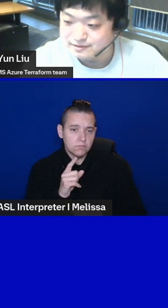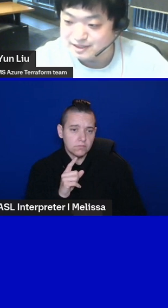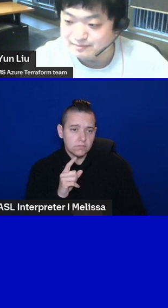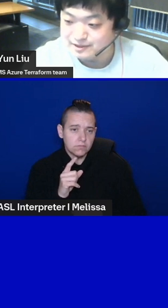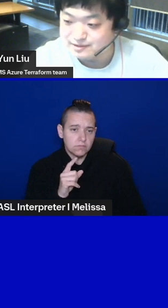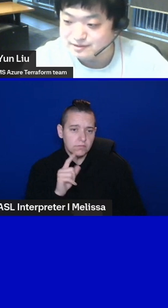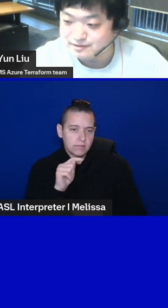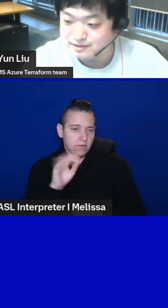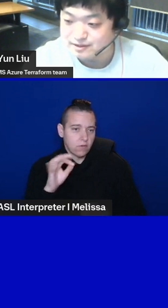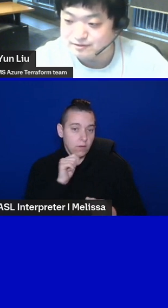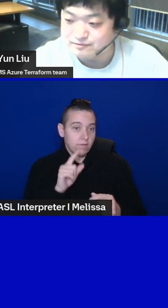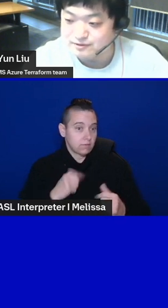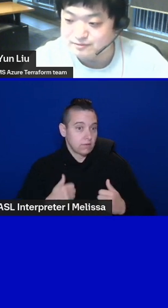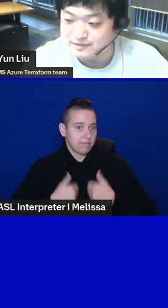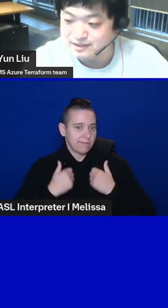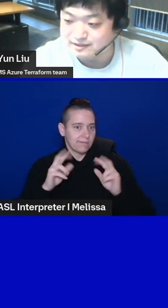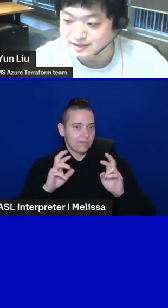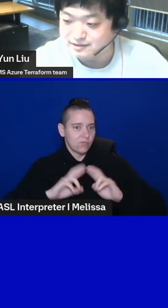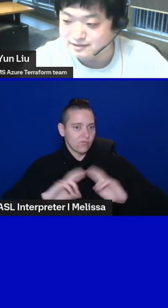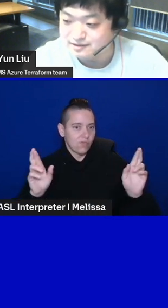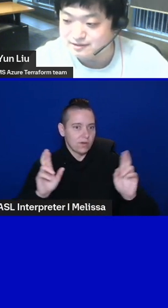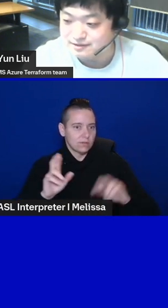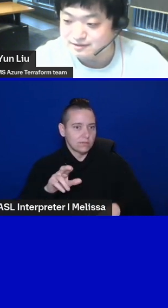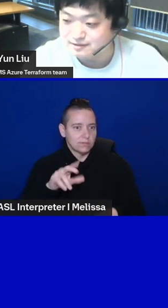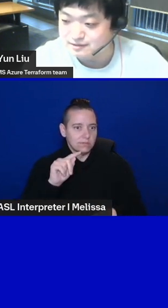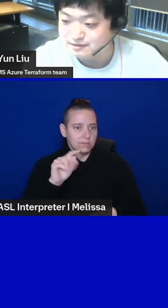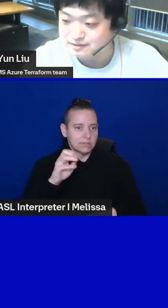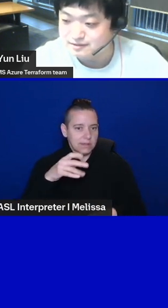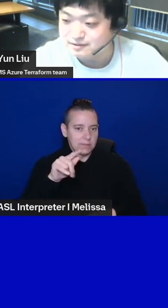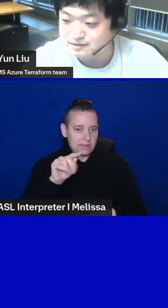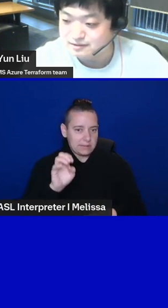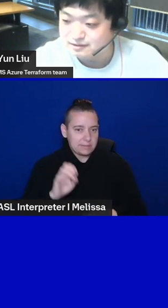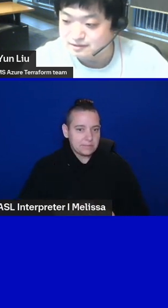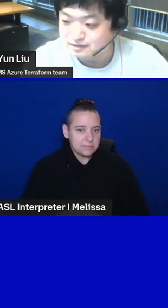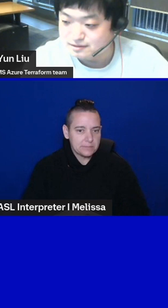valid template. Terraform validate.